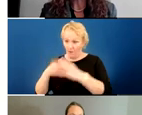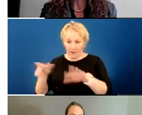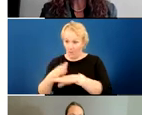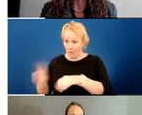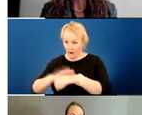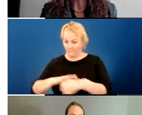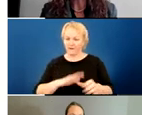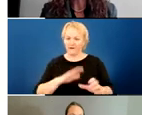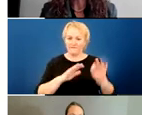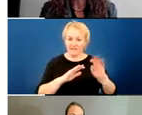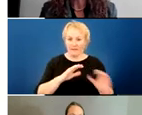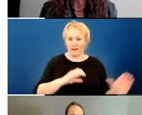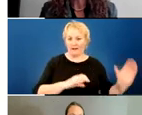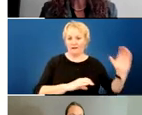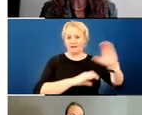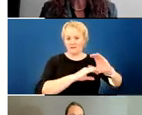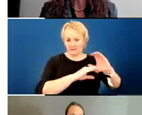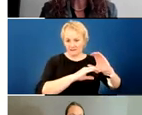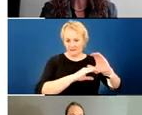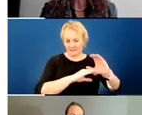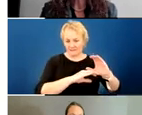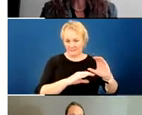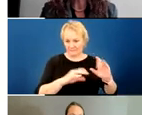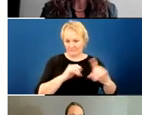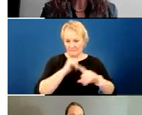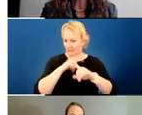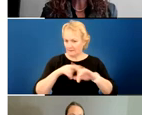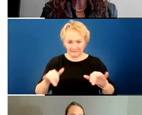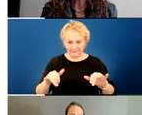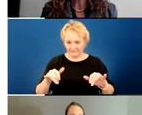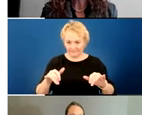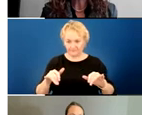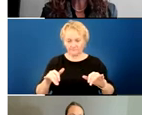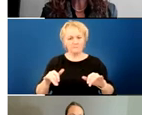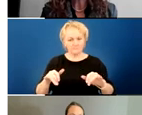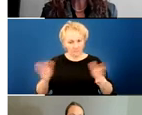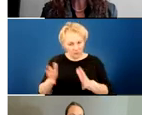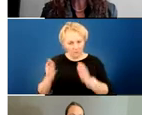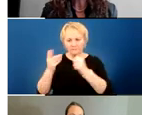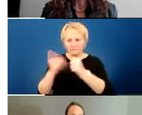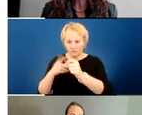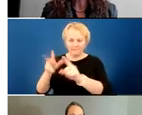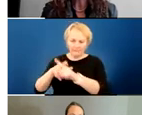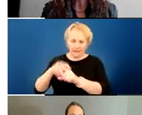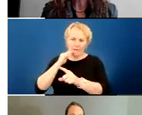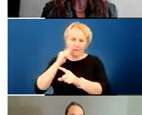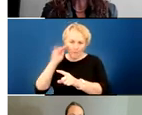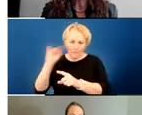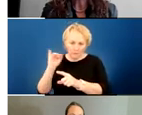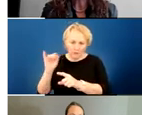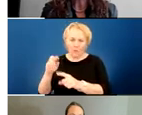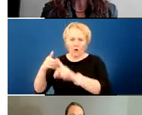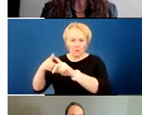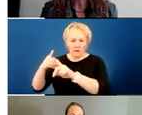or a renter has sustained damage, and if they're going to, we encourage them to go through their homeowner's or renter's insurance, but also go ahead and fill out the